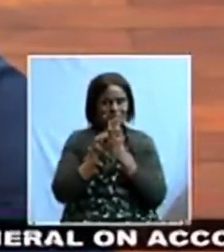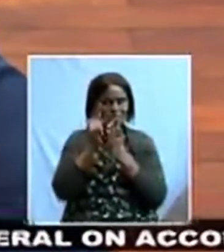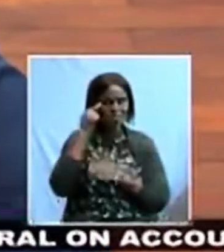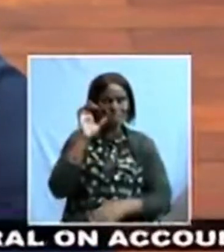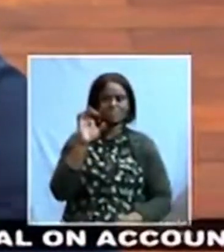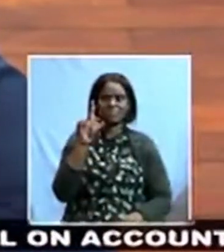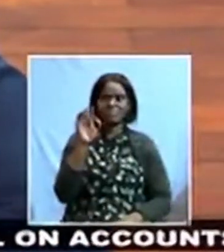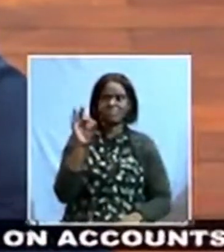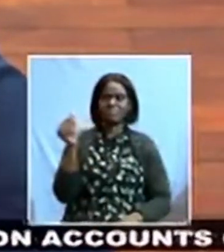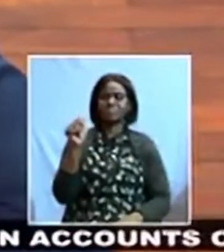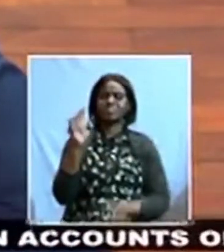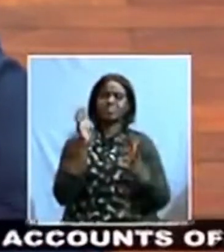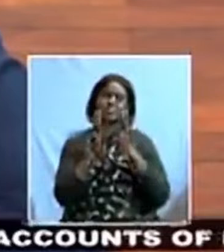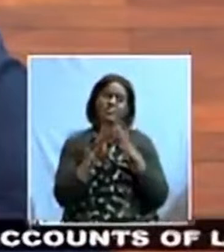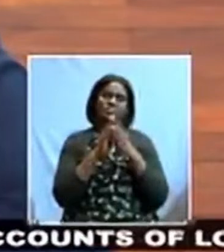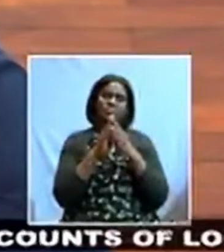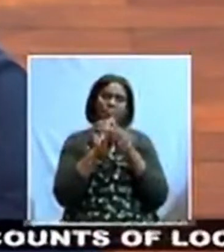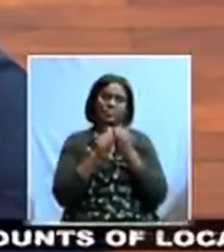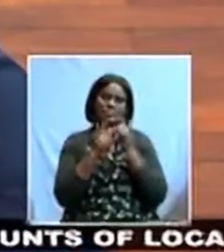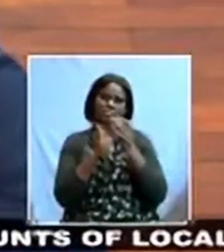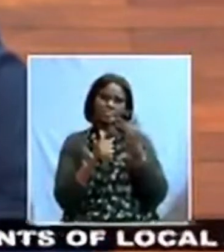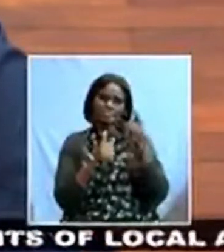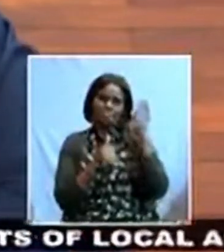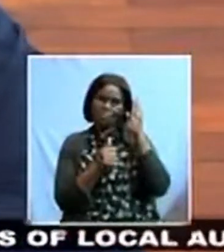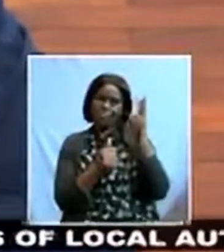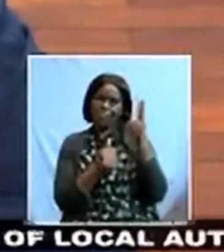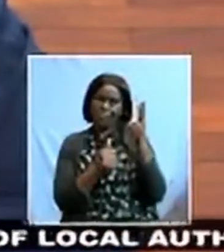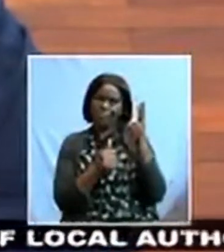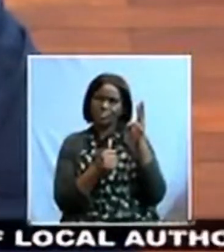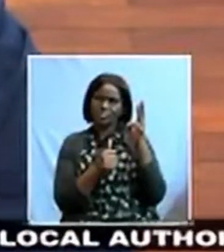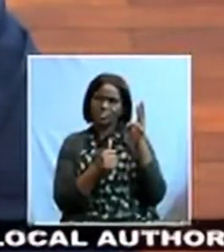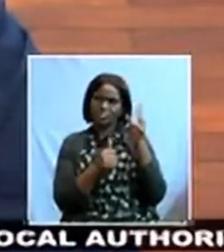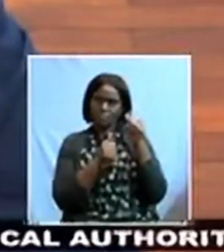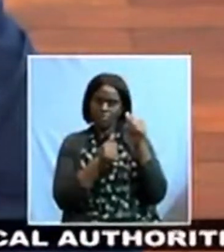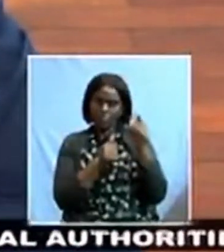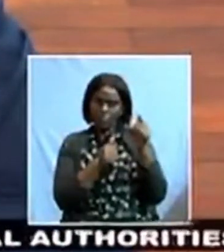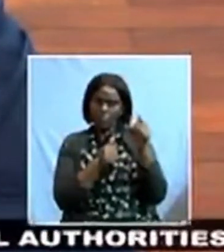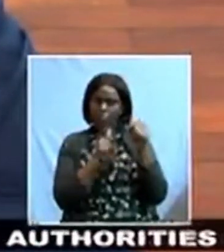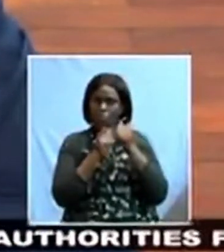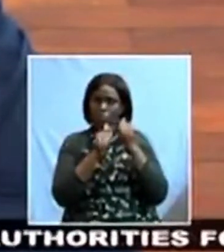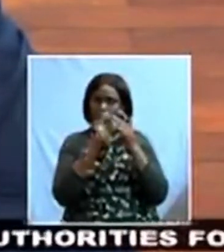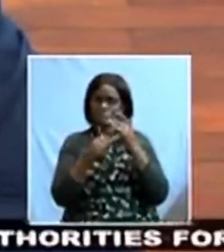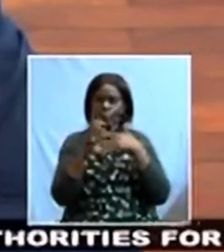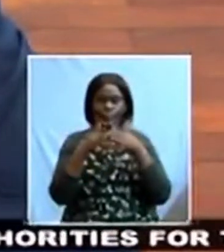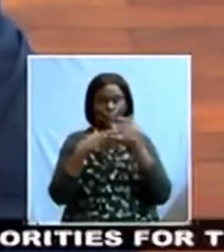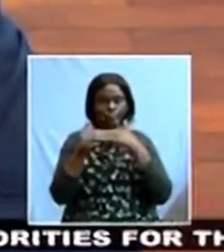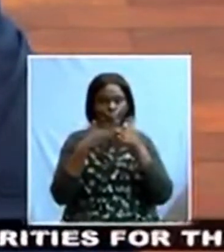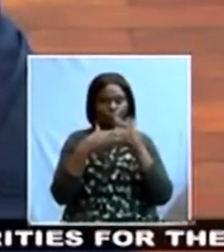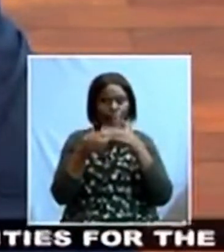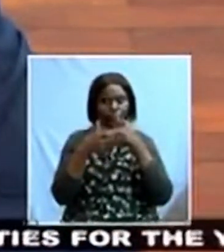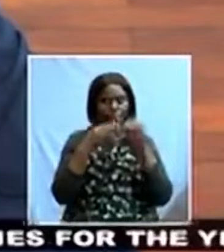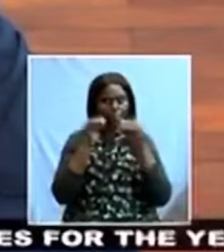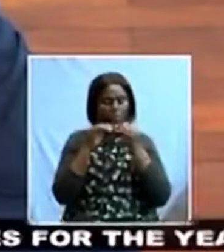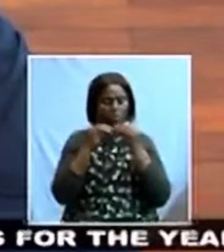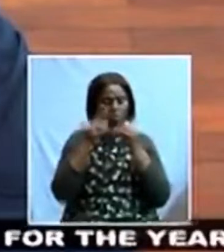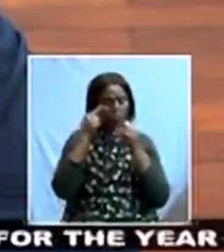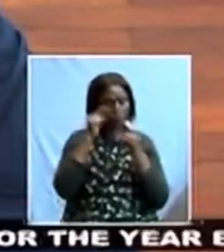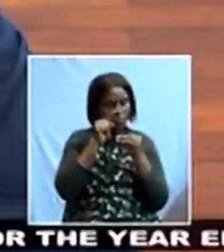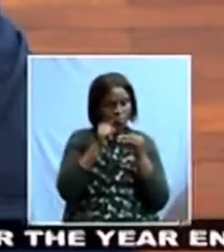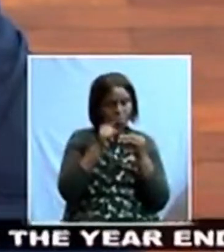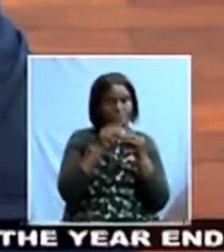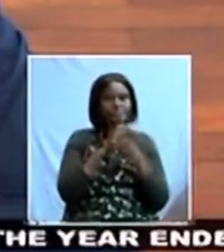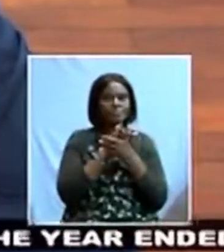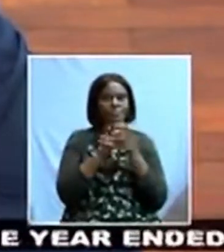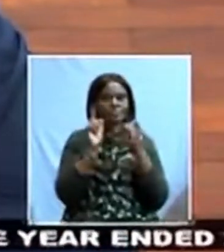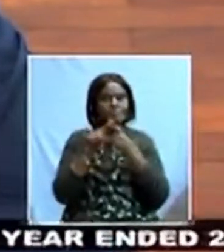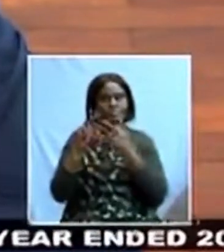CDF meeting. So which was going to be, according to you, which was going to be easier for you